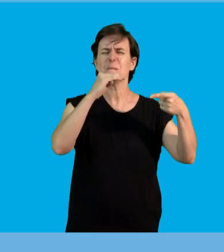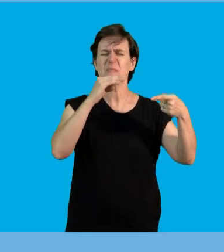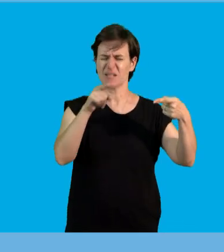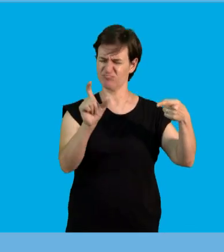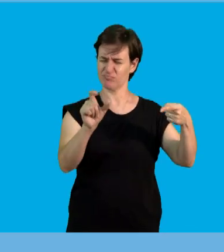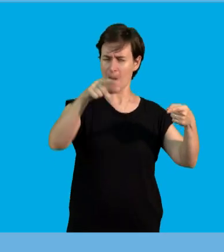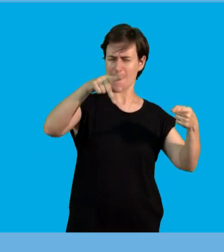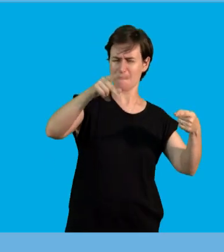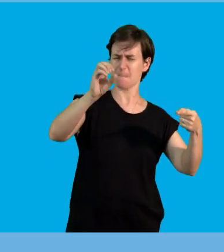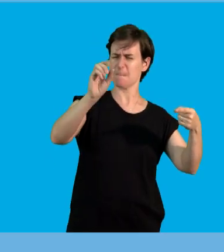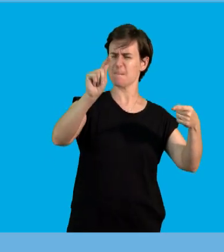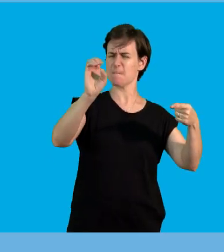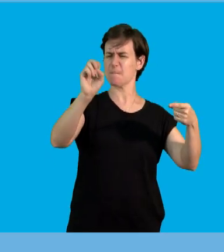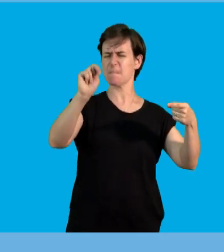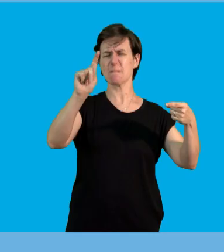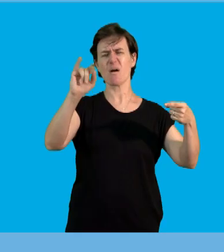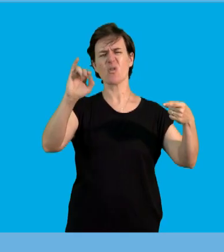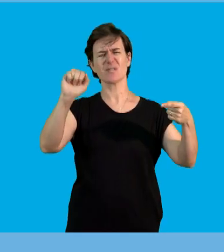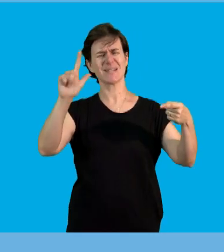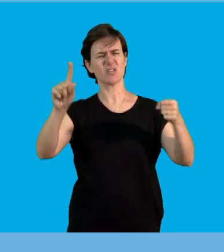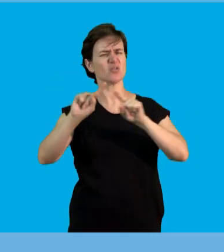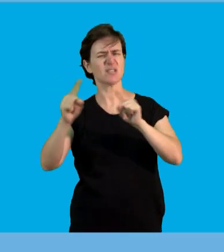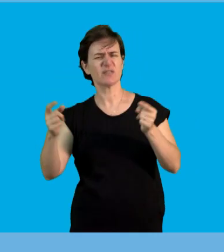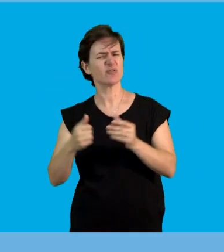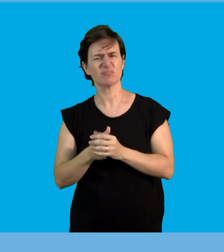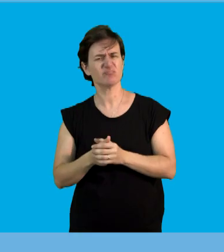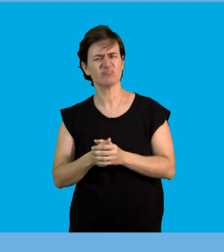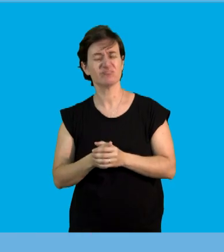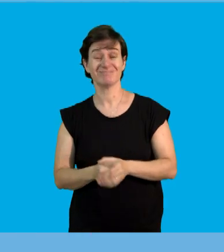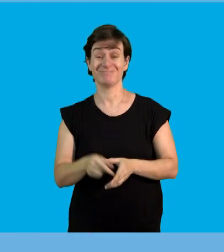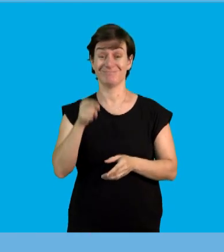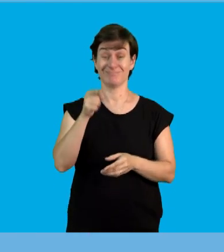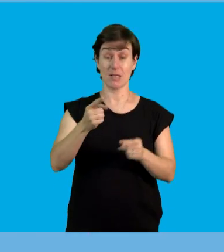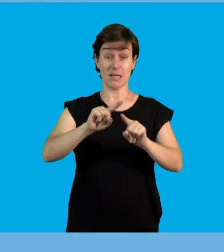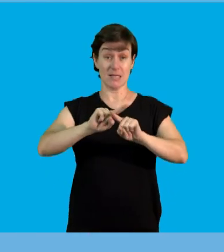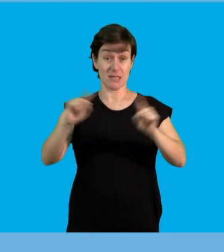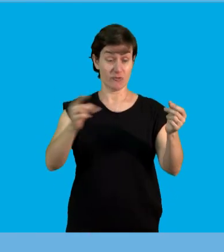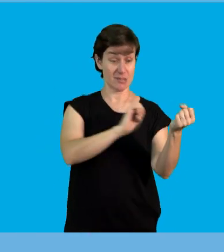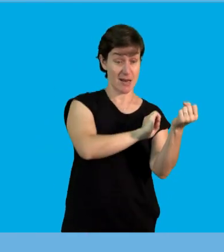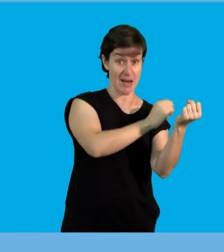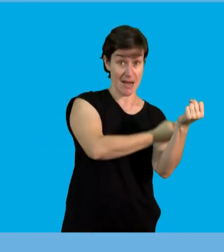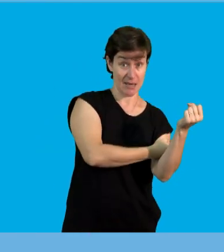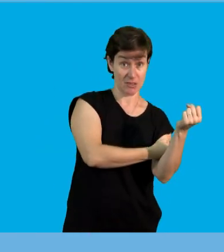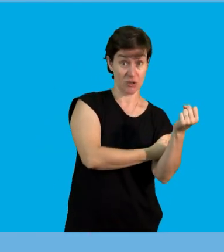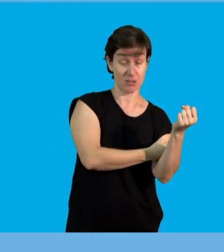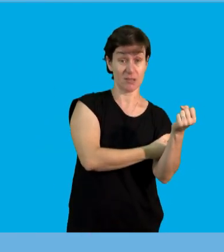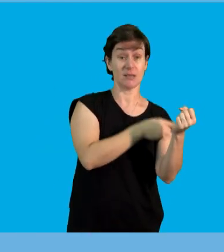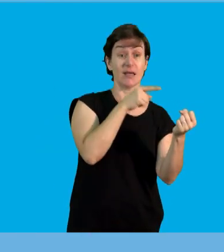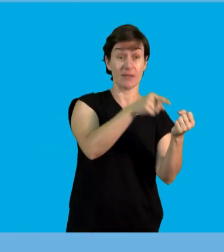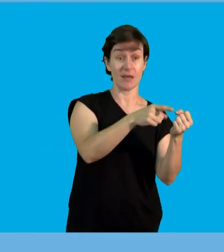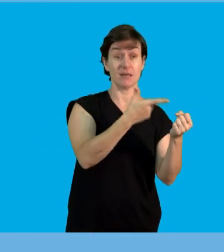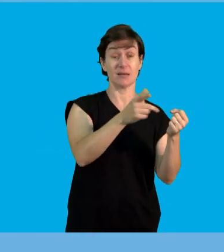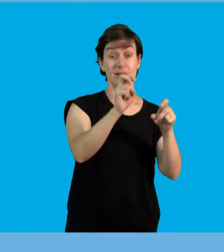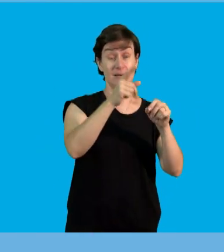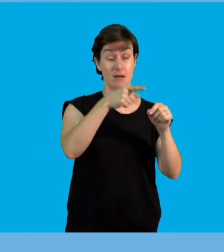are asked, what is meant by potential difference? So potential difference is the difference in amounts of